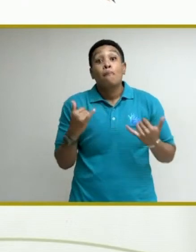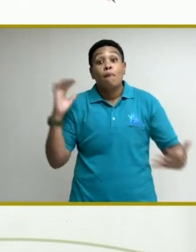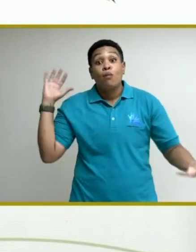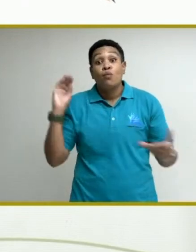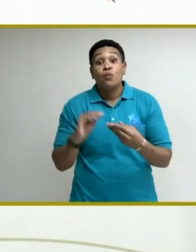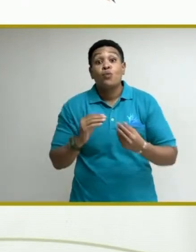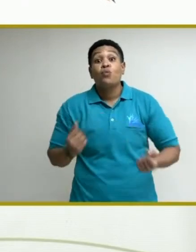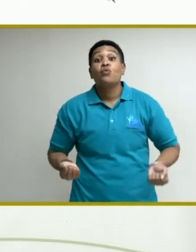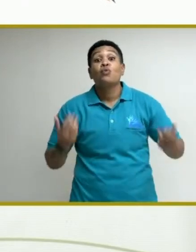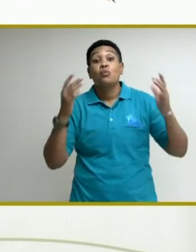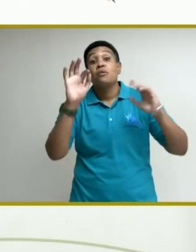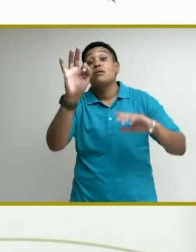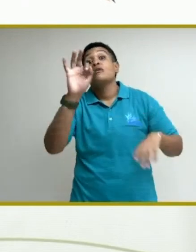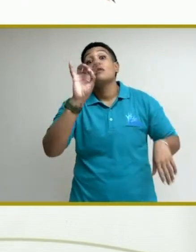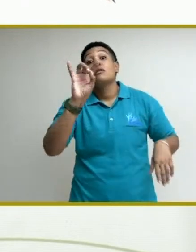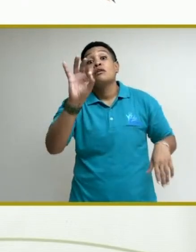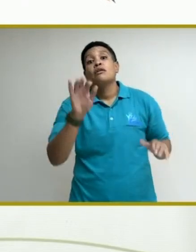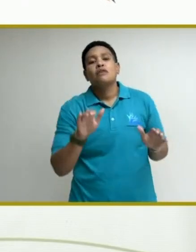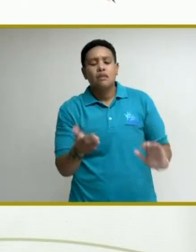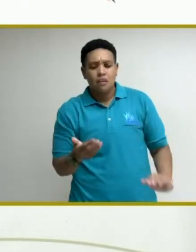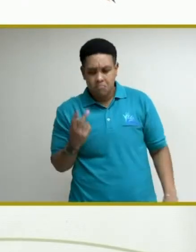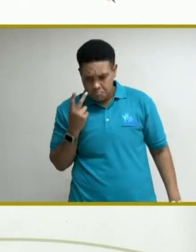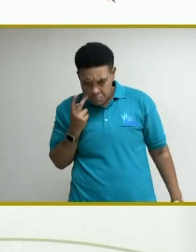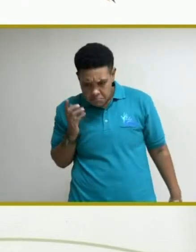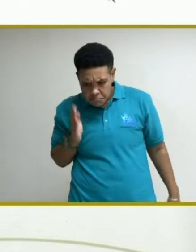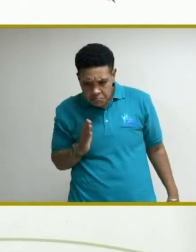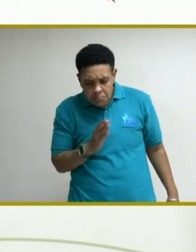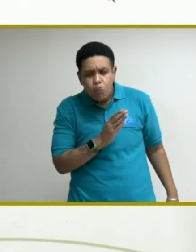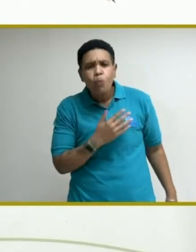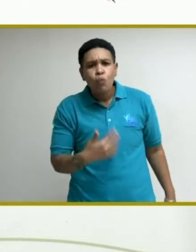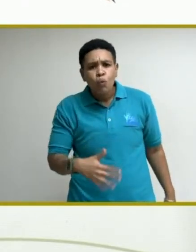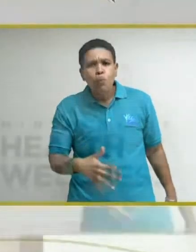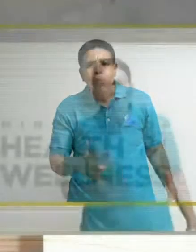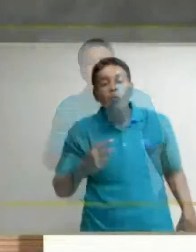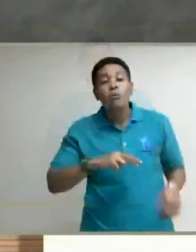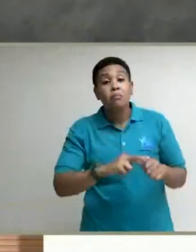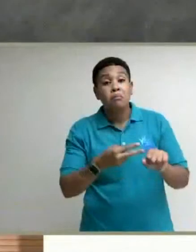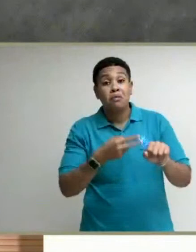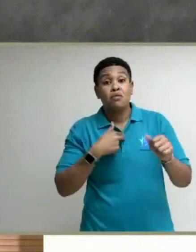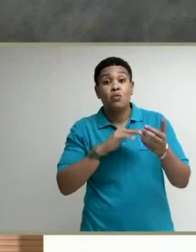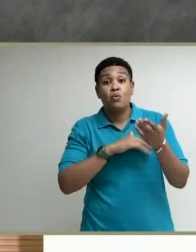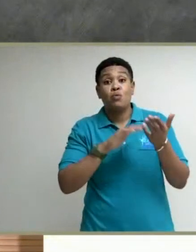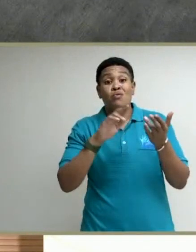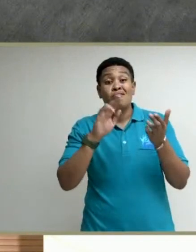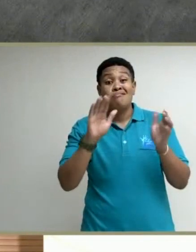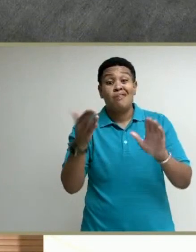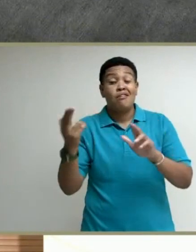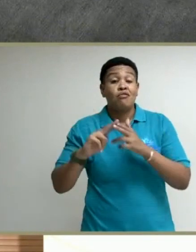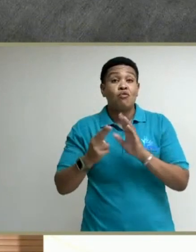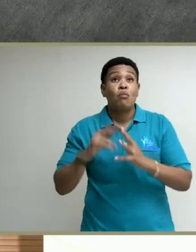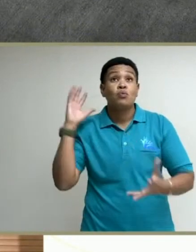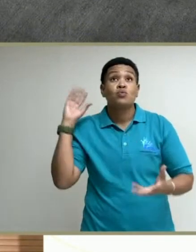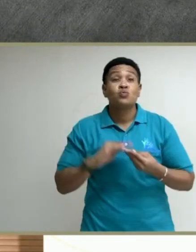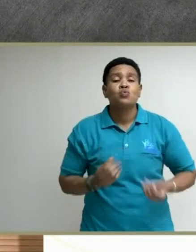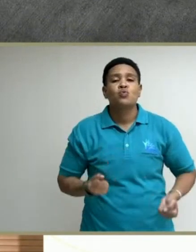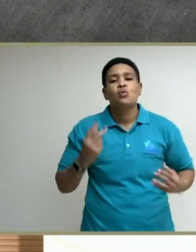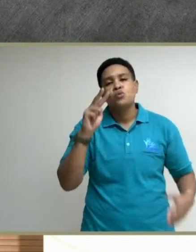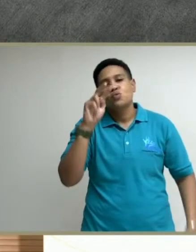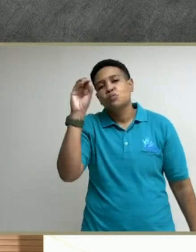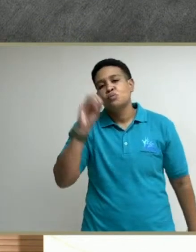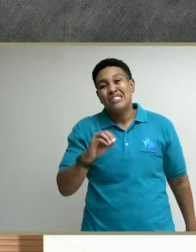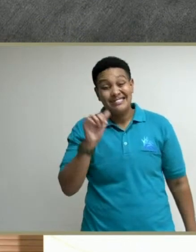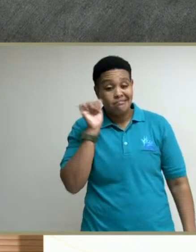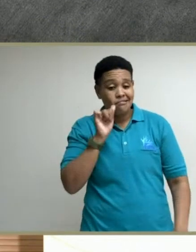of 989 deaths. This means our case fatality rate is 2%, with a daily positivity